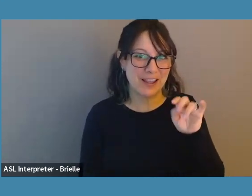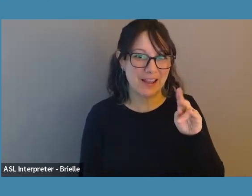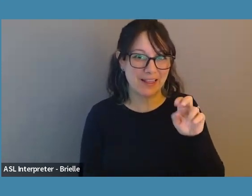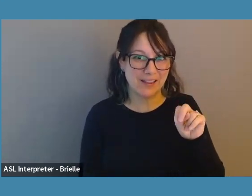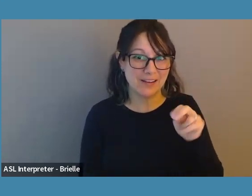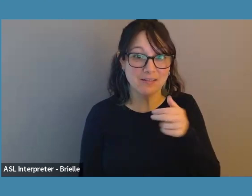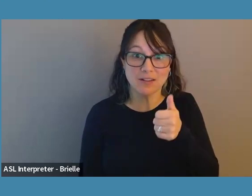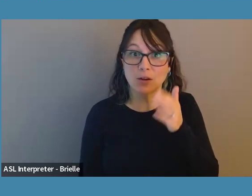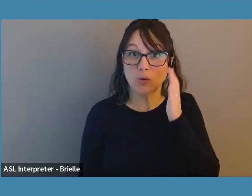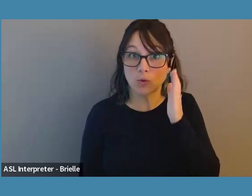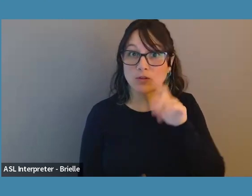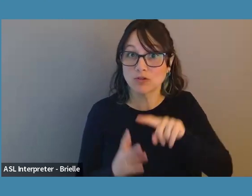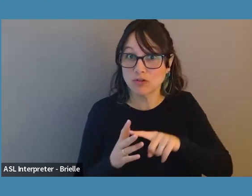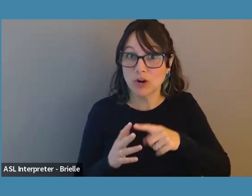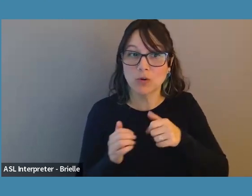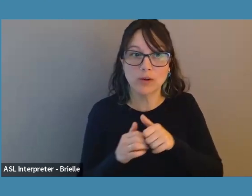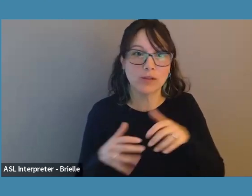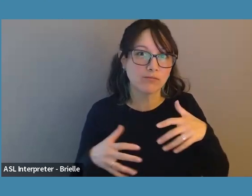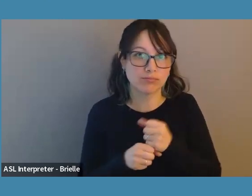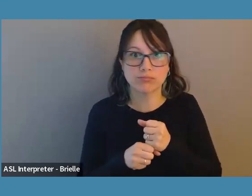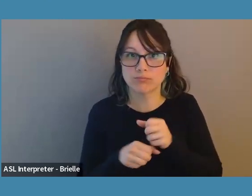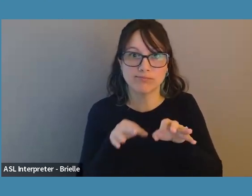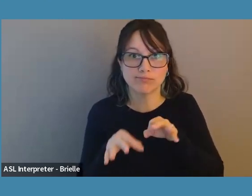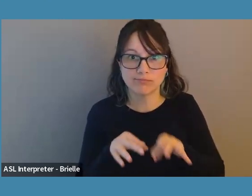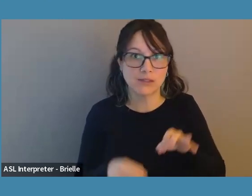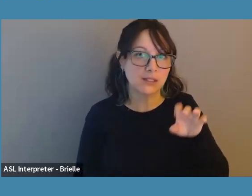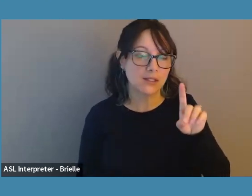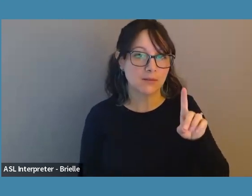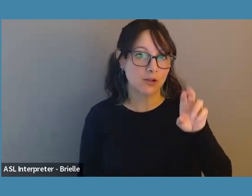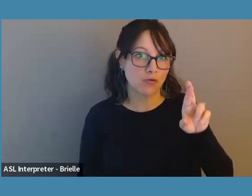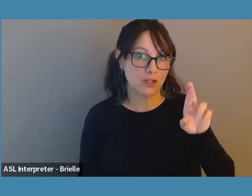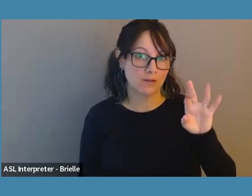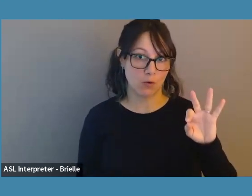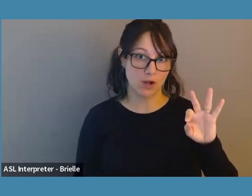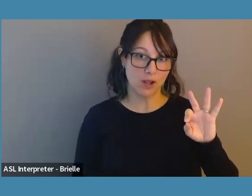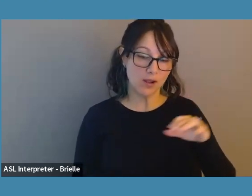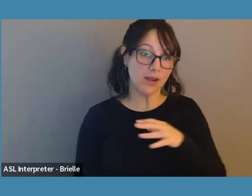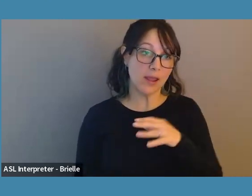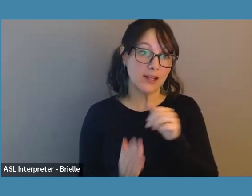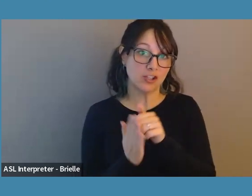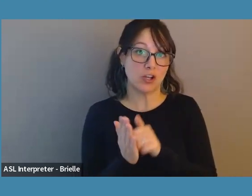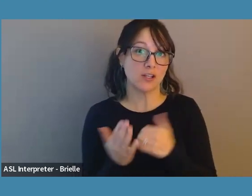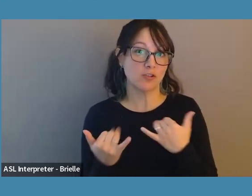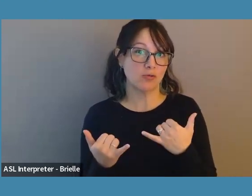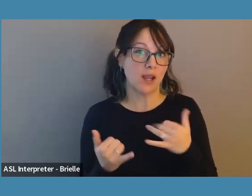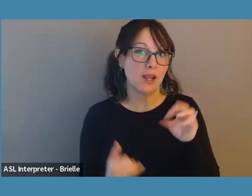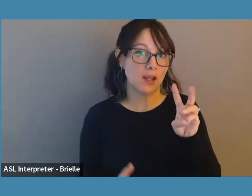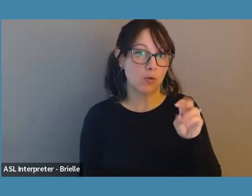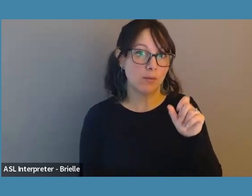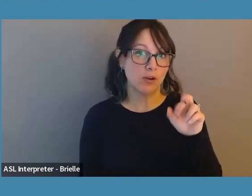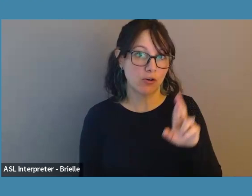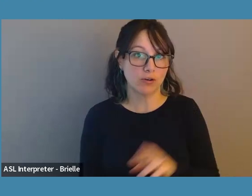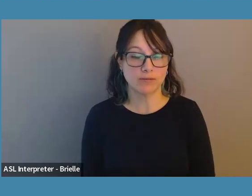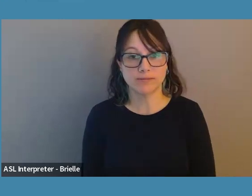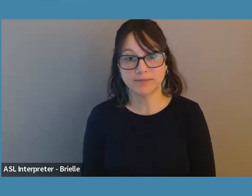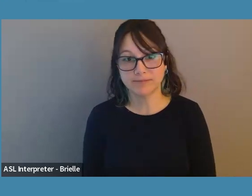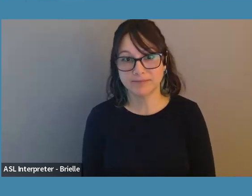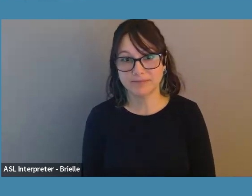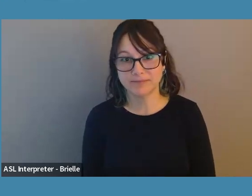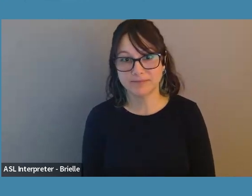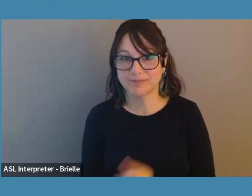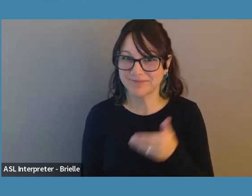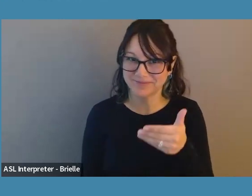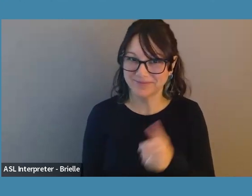will begin by providing a brief overview of Disability Rights Florida and the agenda for today's webinar. Go ahead,